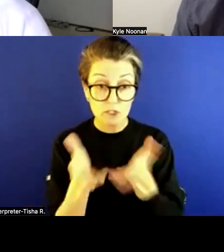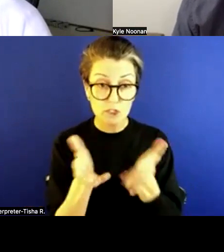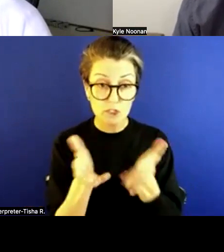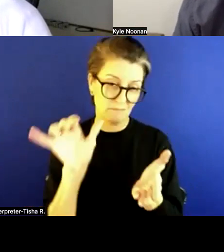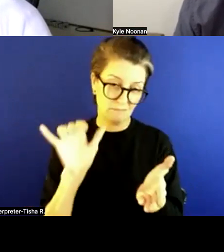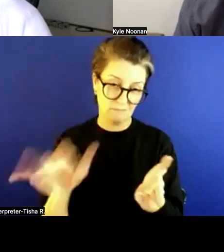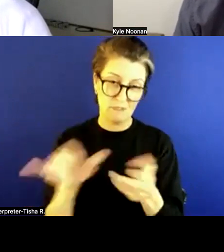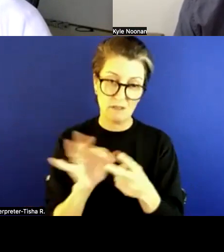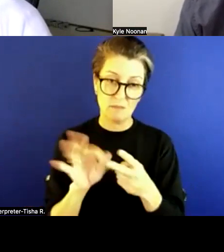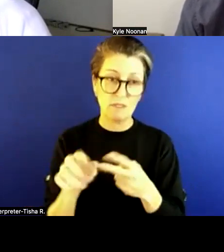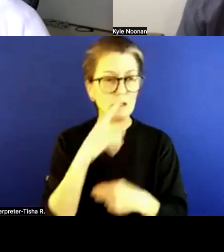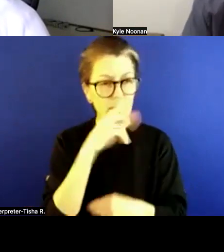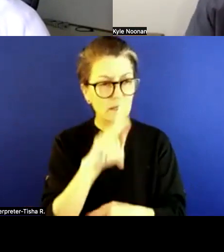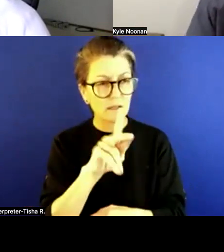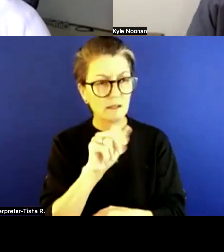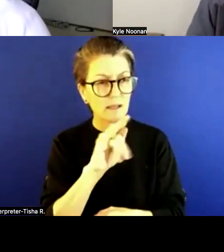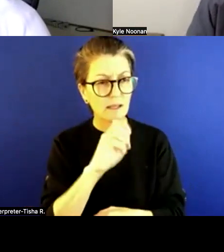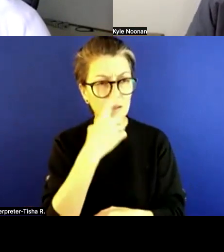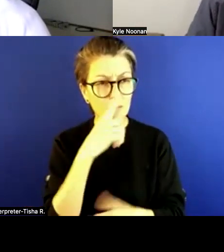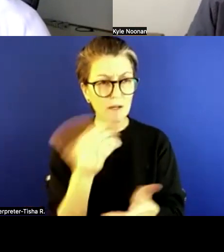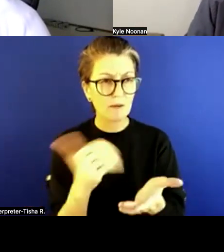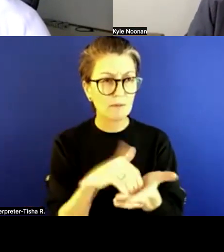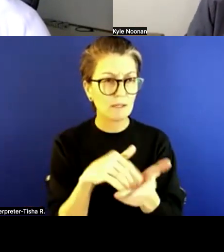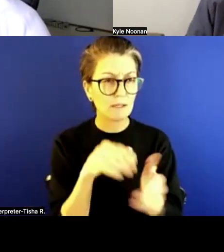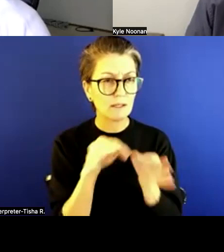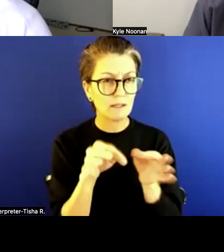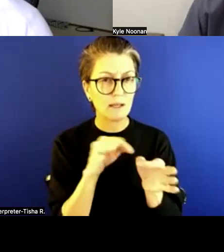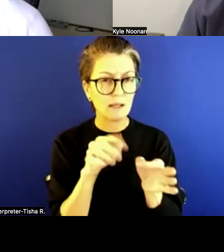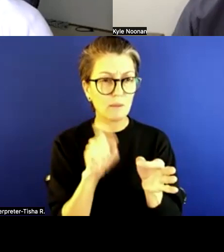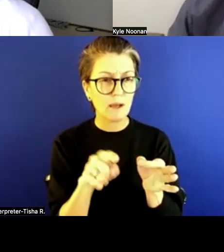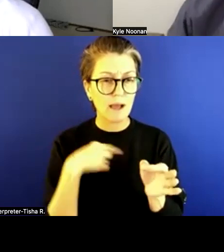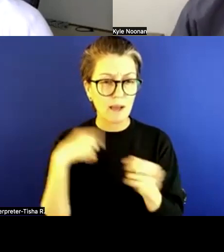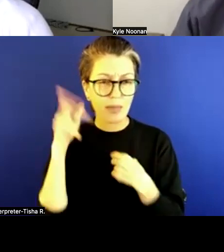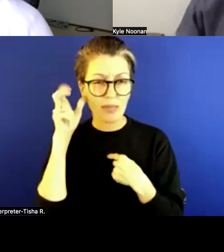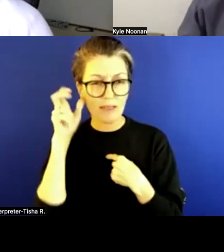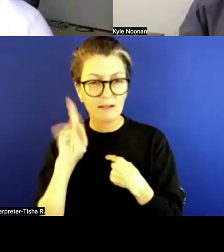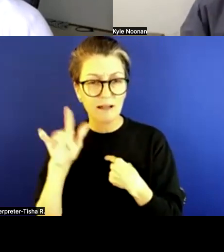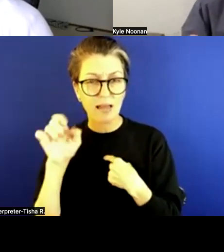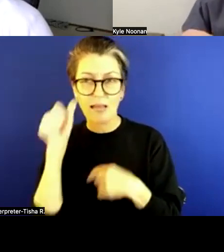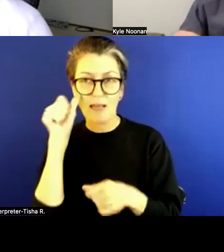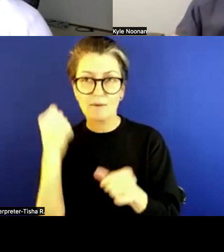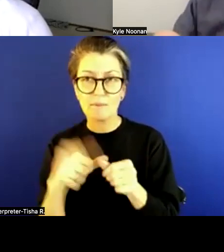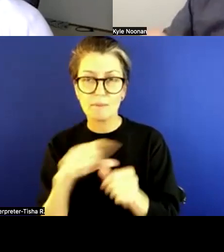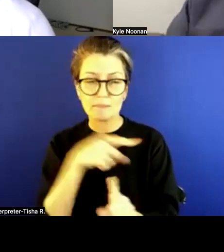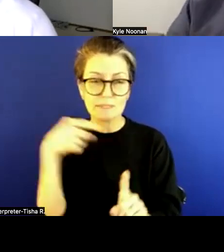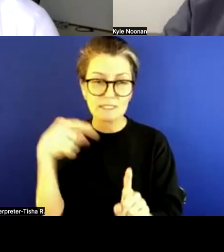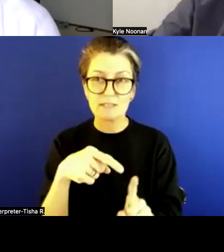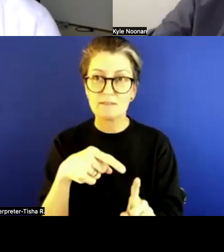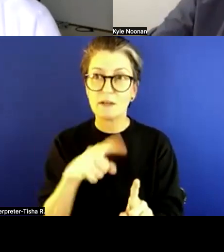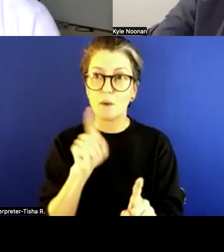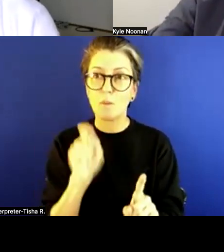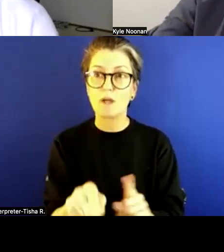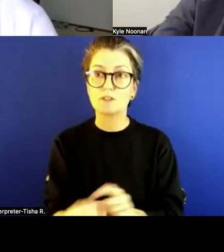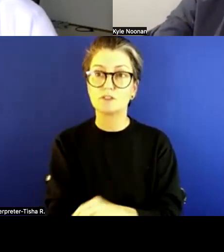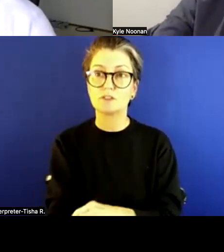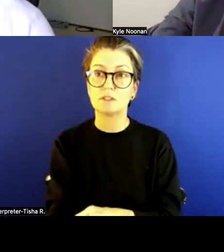This is Alec. Katie, could you reframe the question for me? Sorry, I was listening to Kyle, and then I think I don't remember the specific question. This is